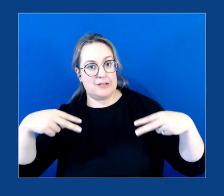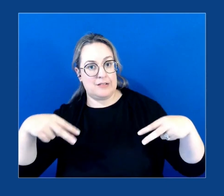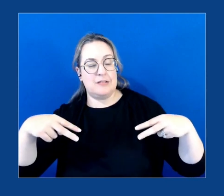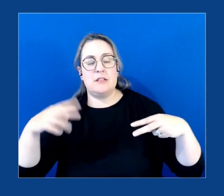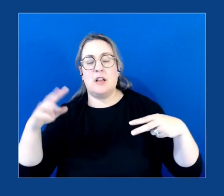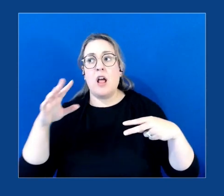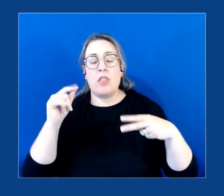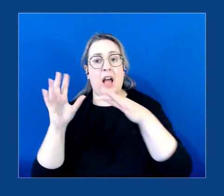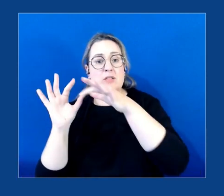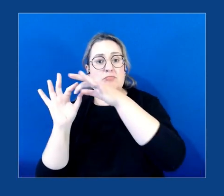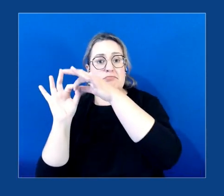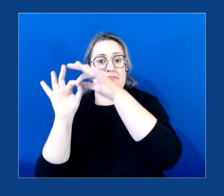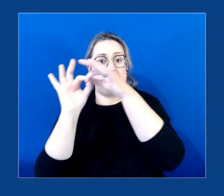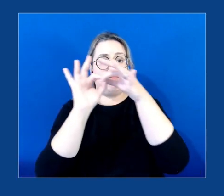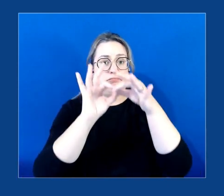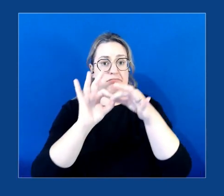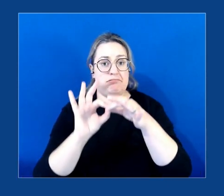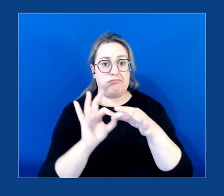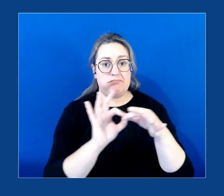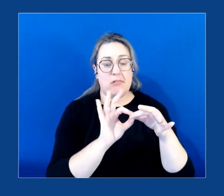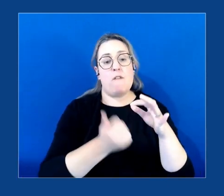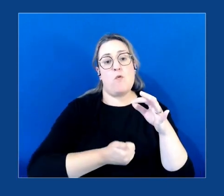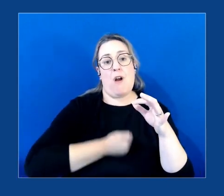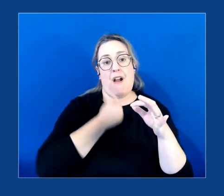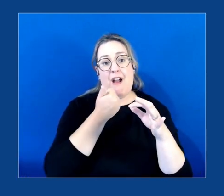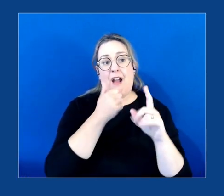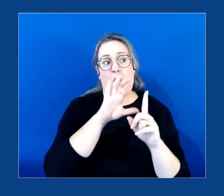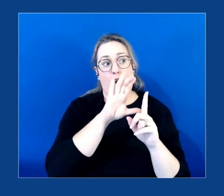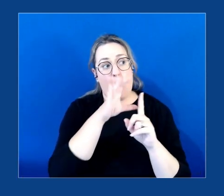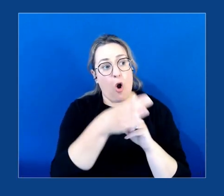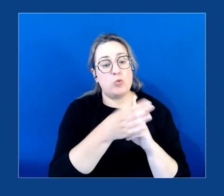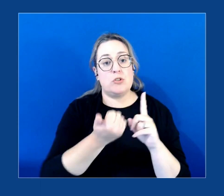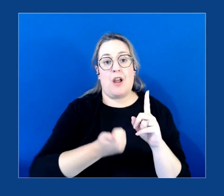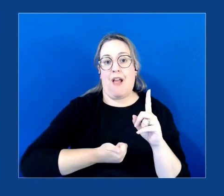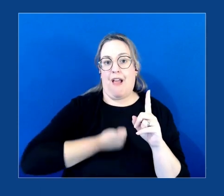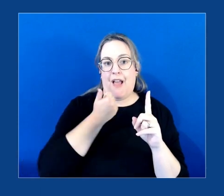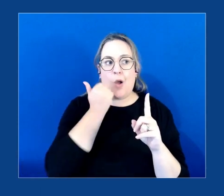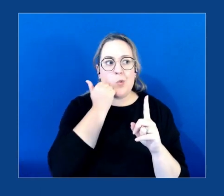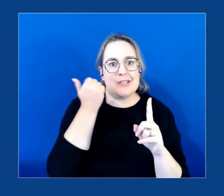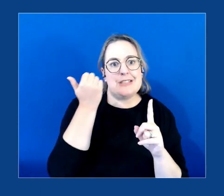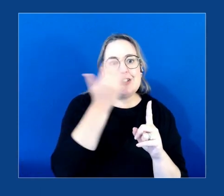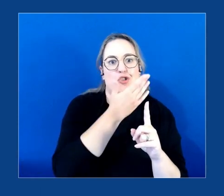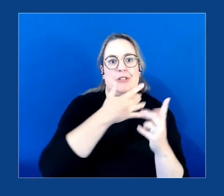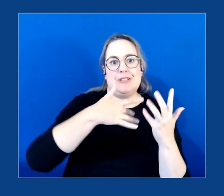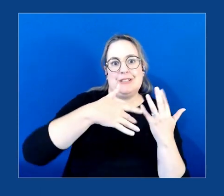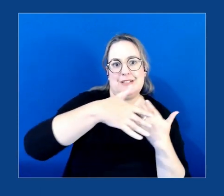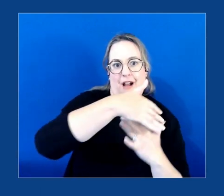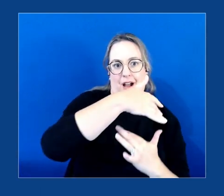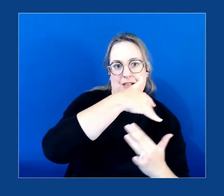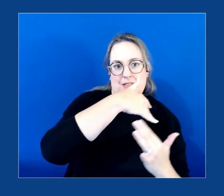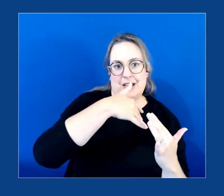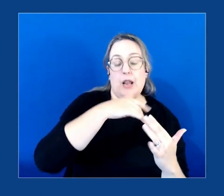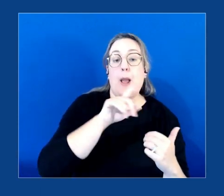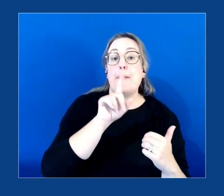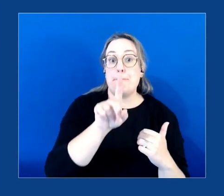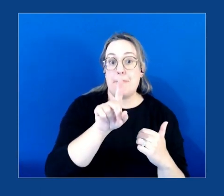cohesion of Indigenous societies, but also in the health and well-being